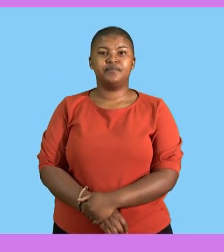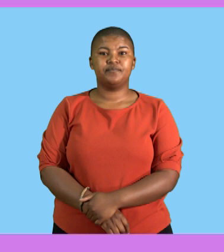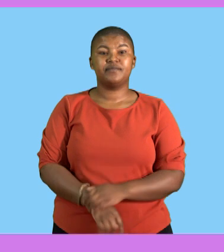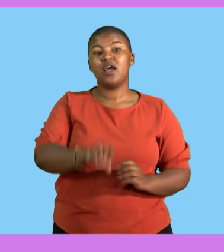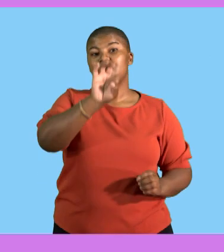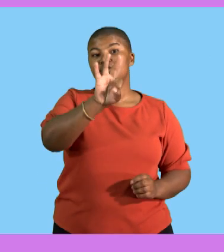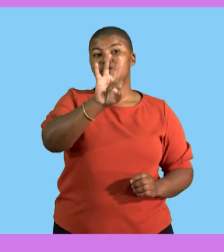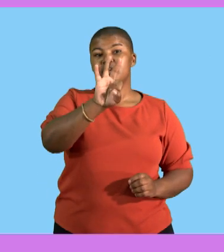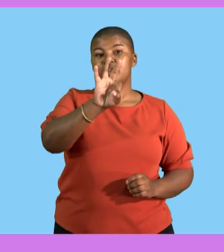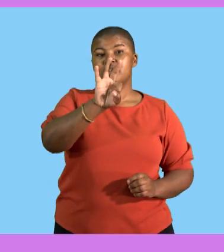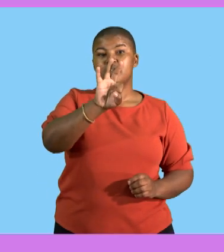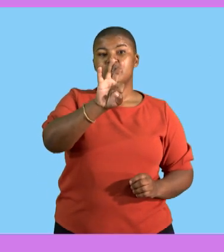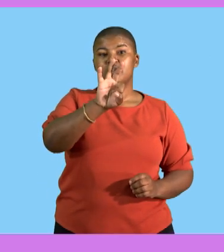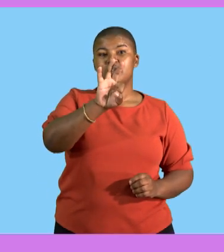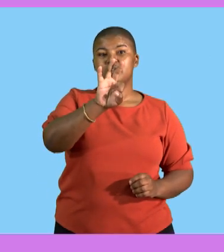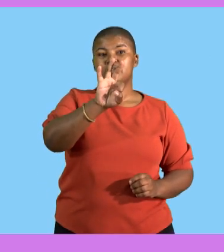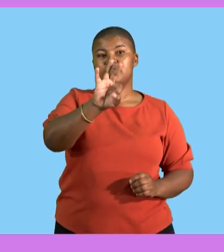3,571 plus